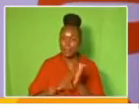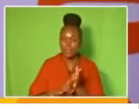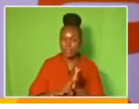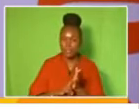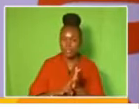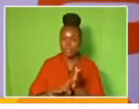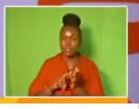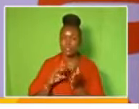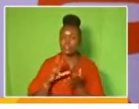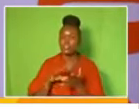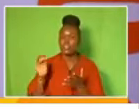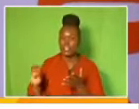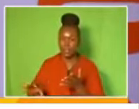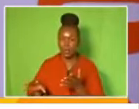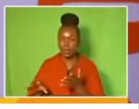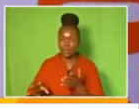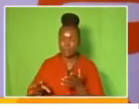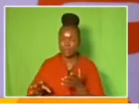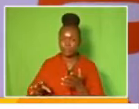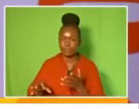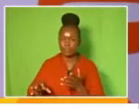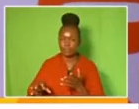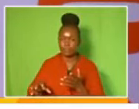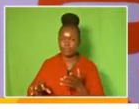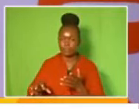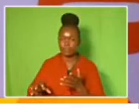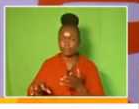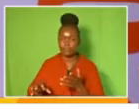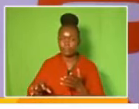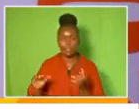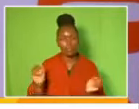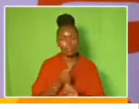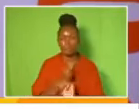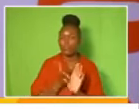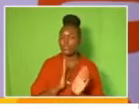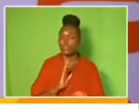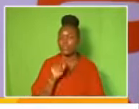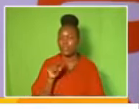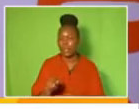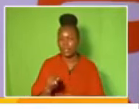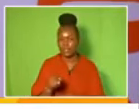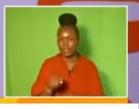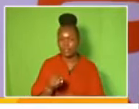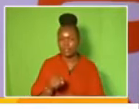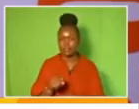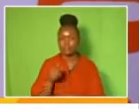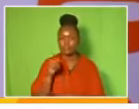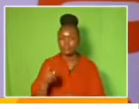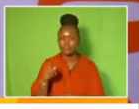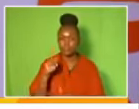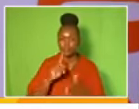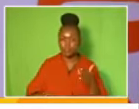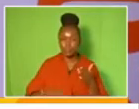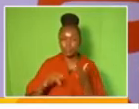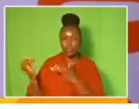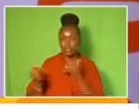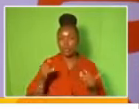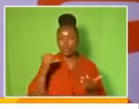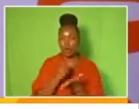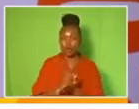away in our lifetime. This is one of the running battles the new office must